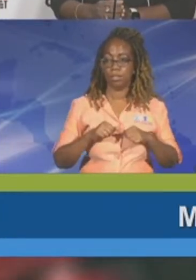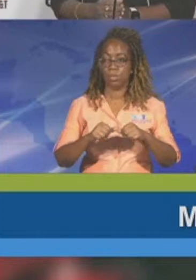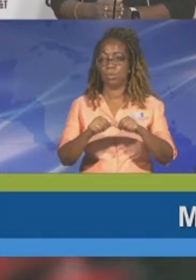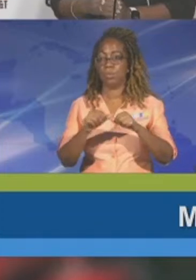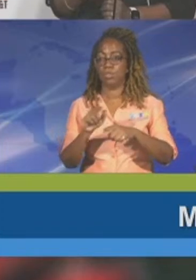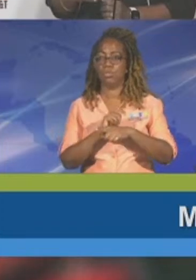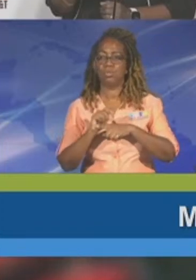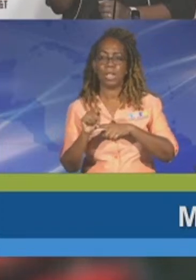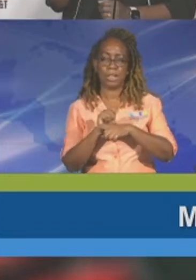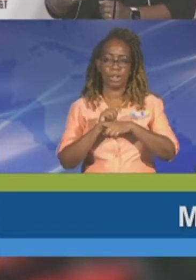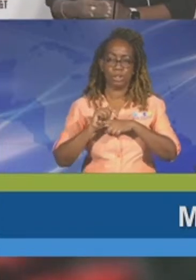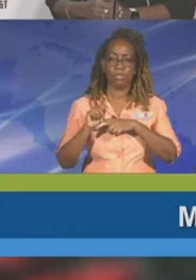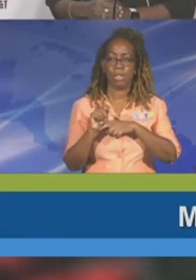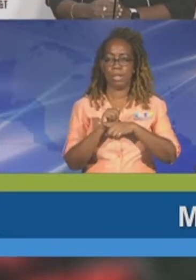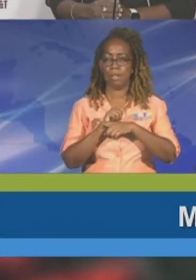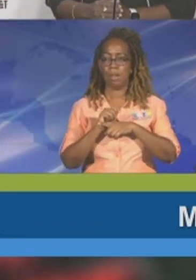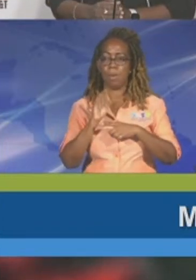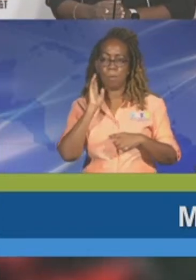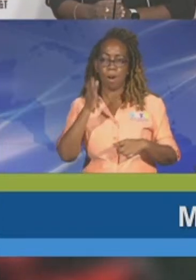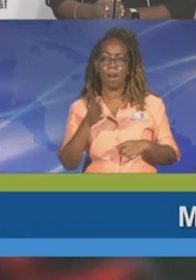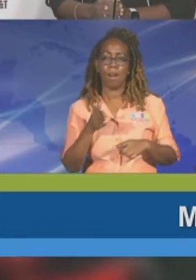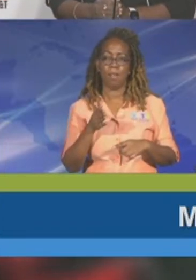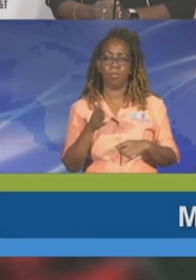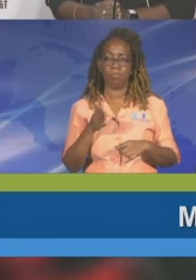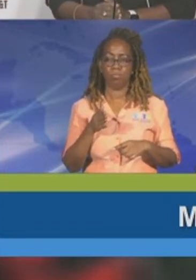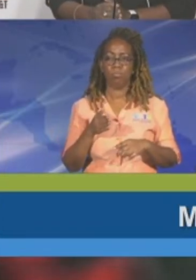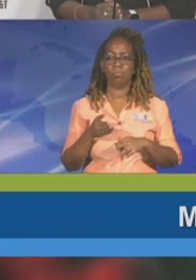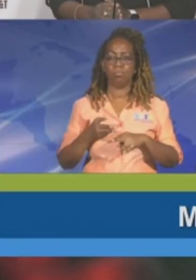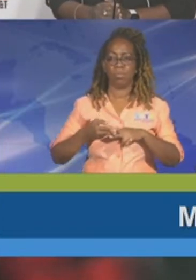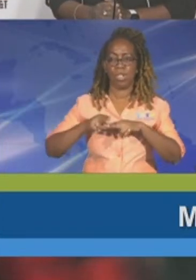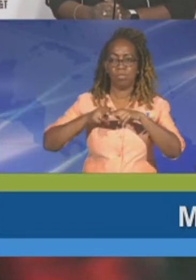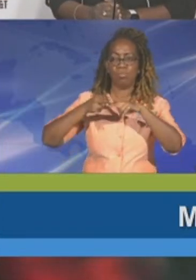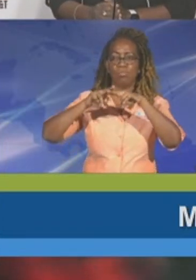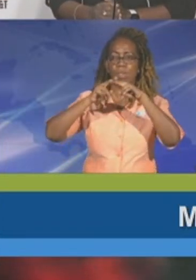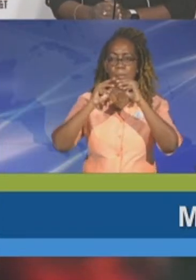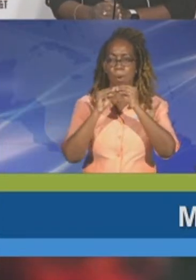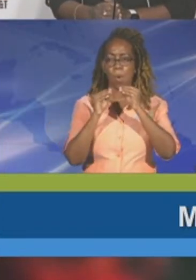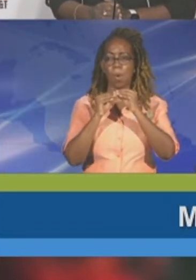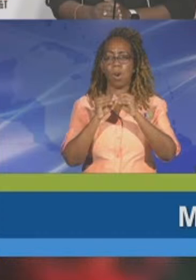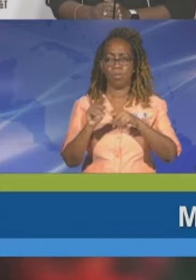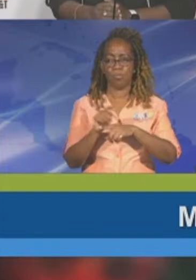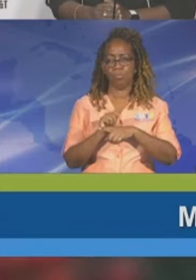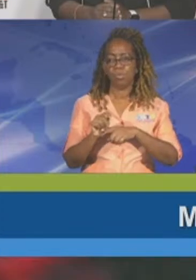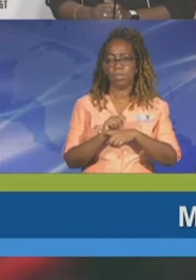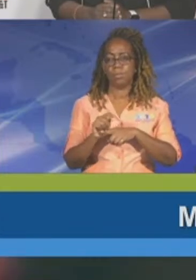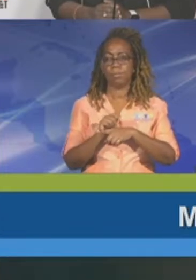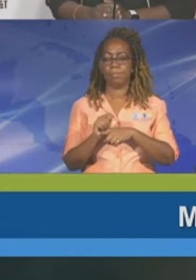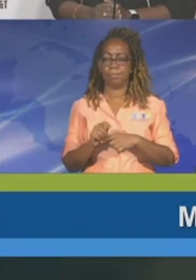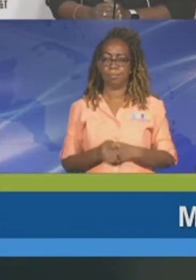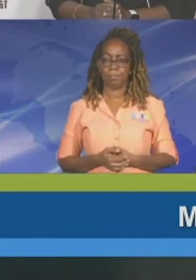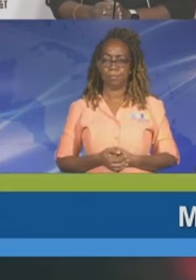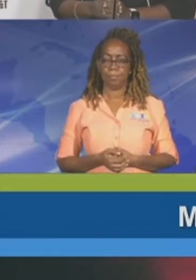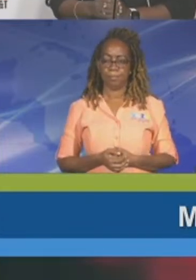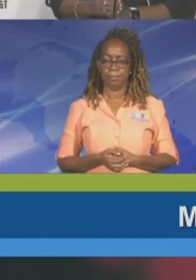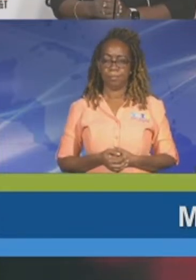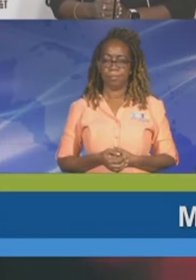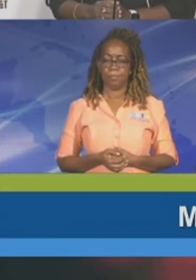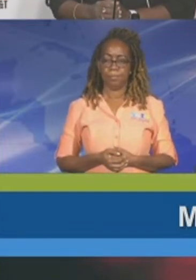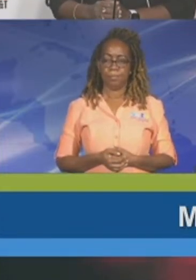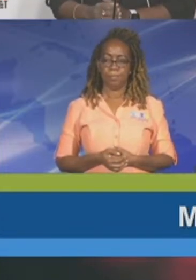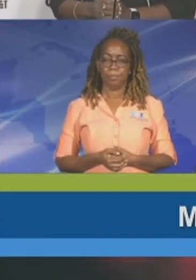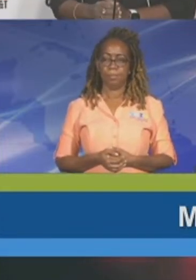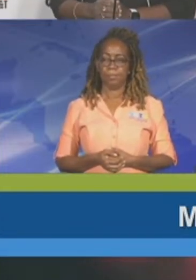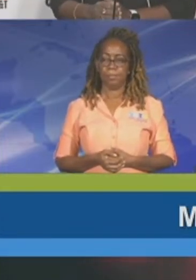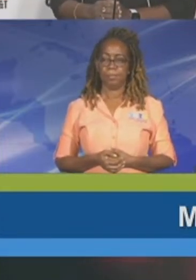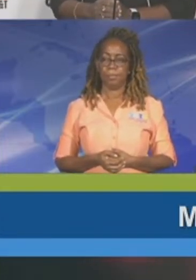we intend to amplify the amount of training that we're doing in that regard. And that mental